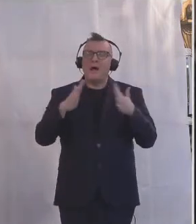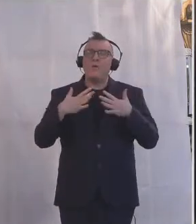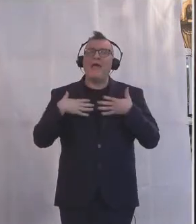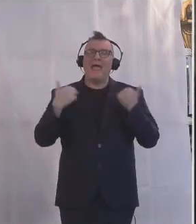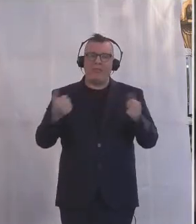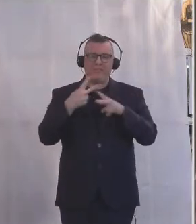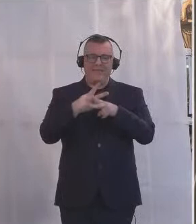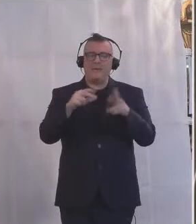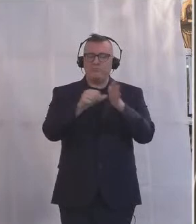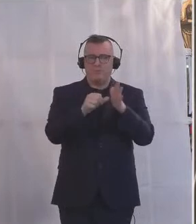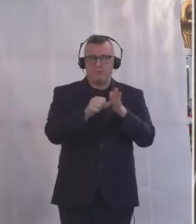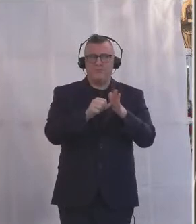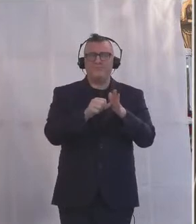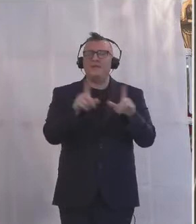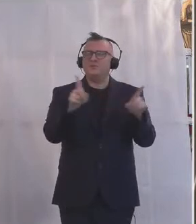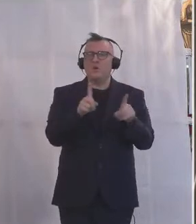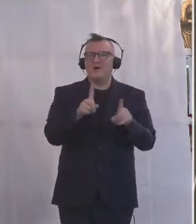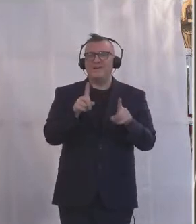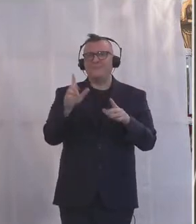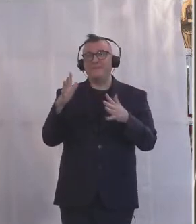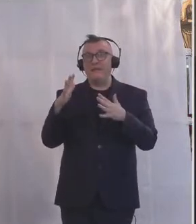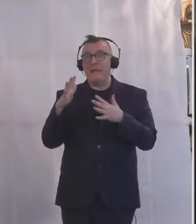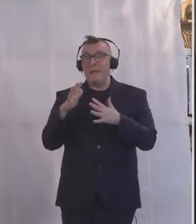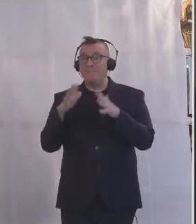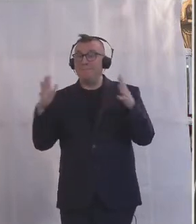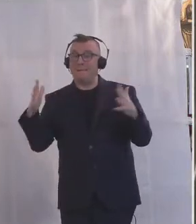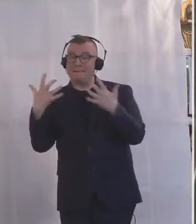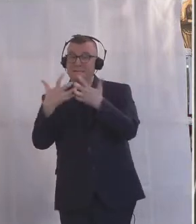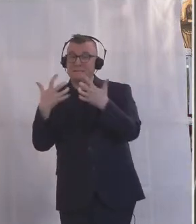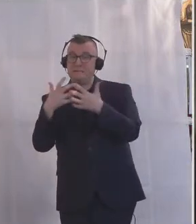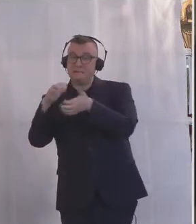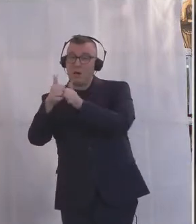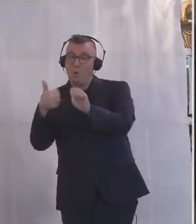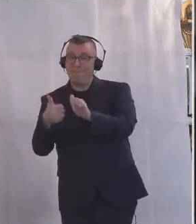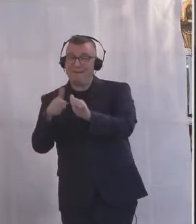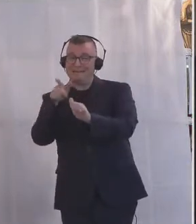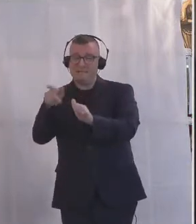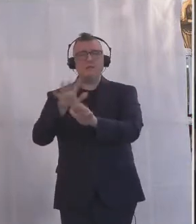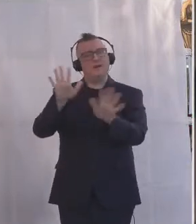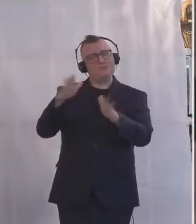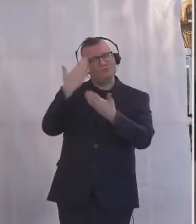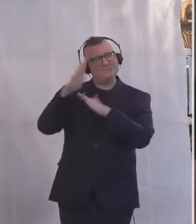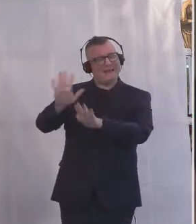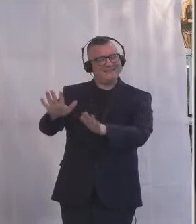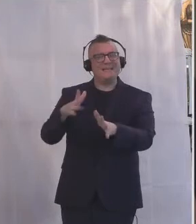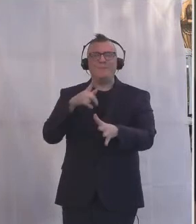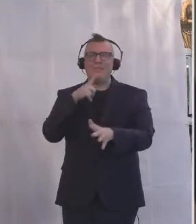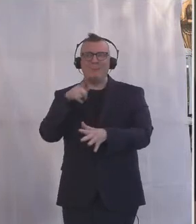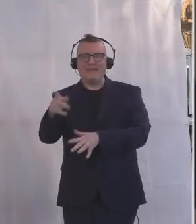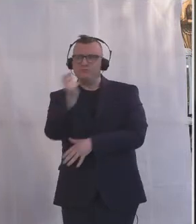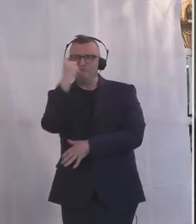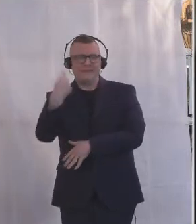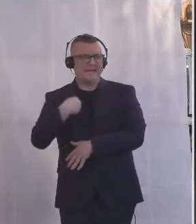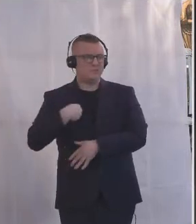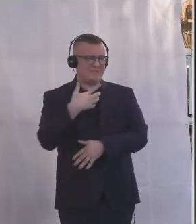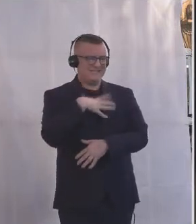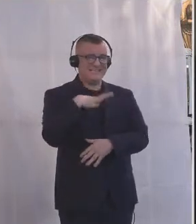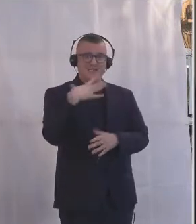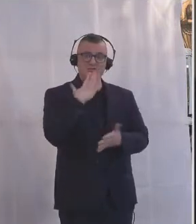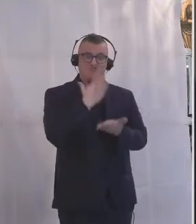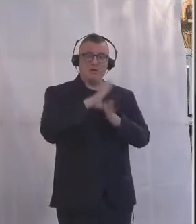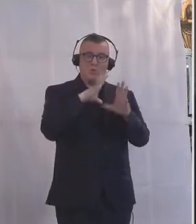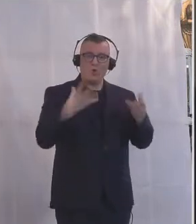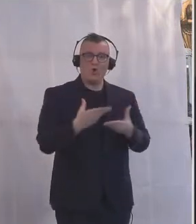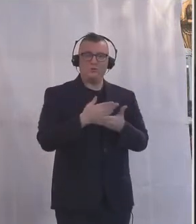companies, and no disrespect to any of them if they're here, they don't necessarily know what's needed on the ground, and so often solutions